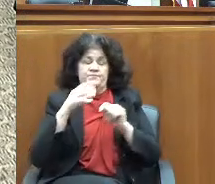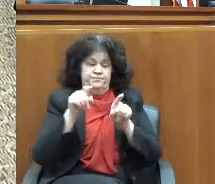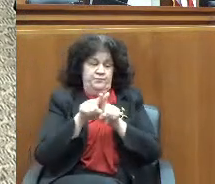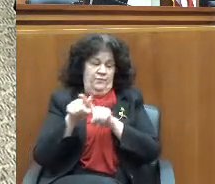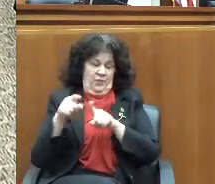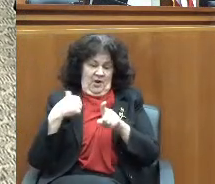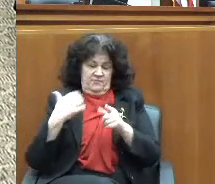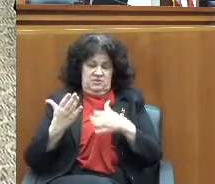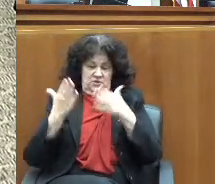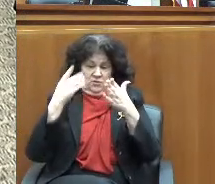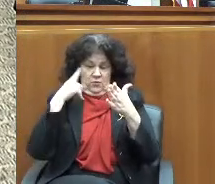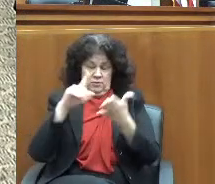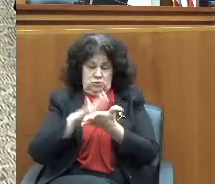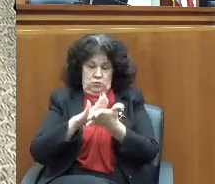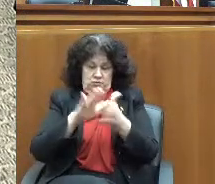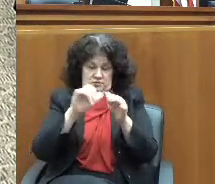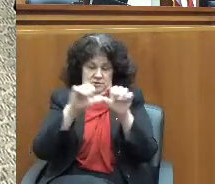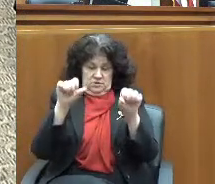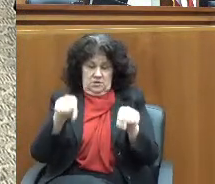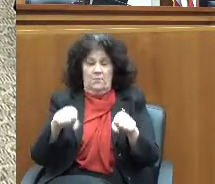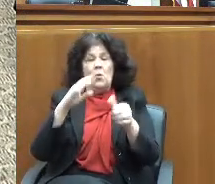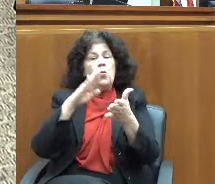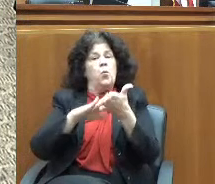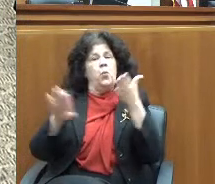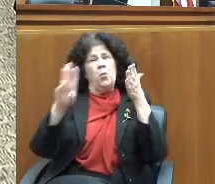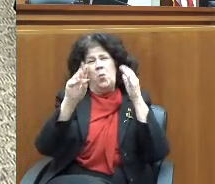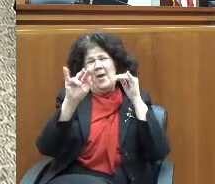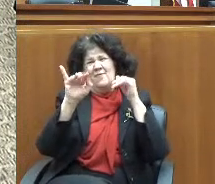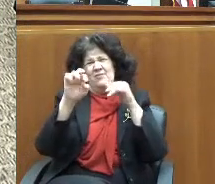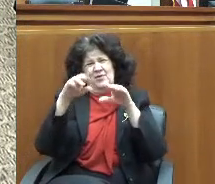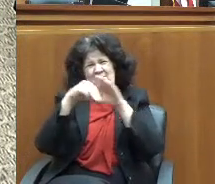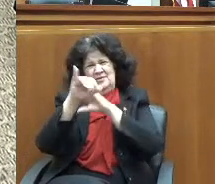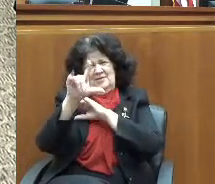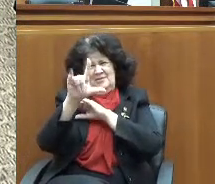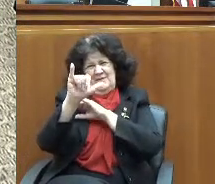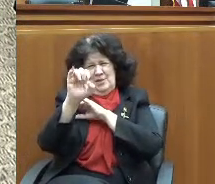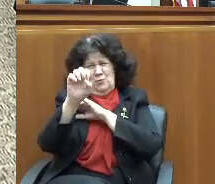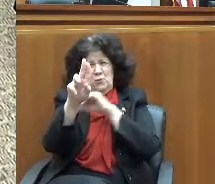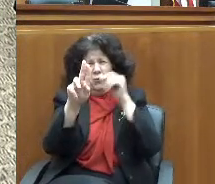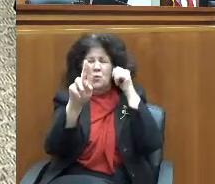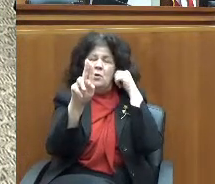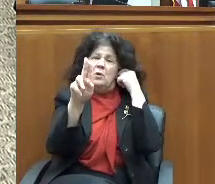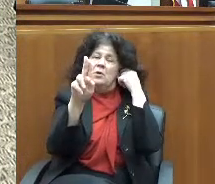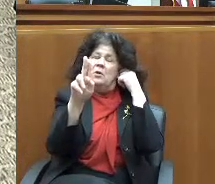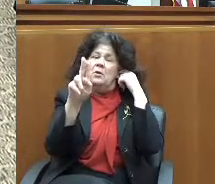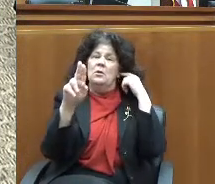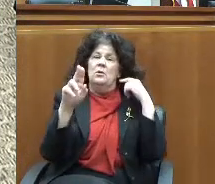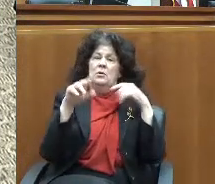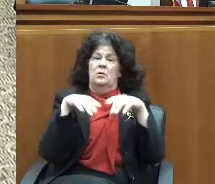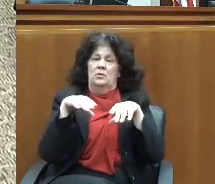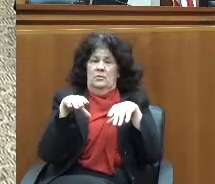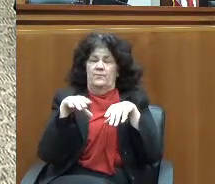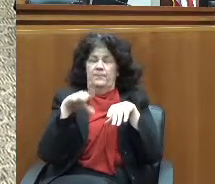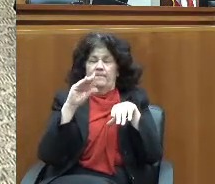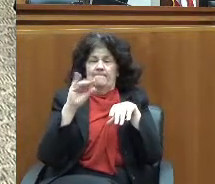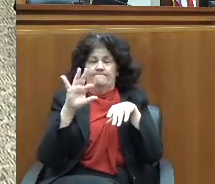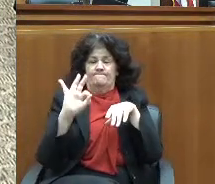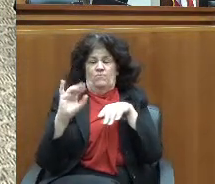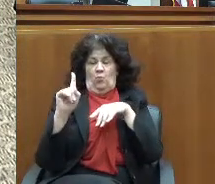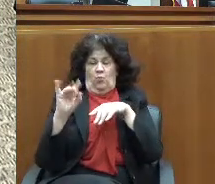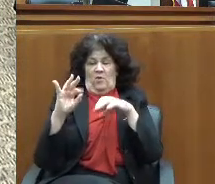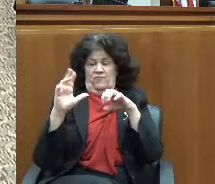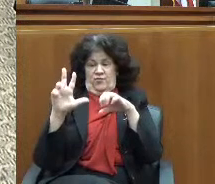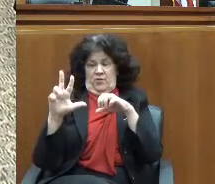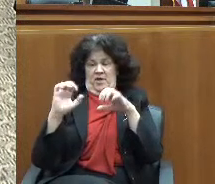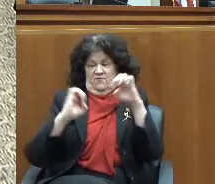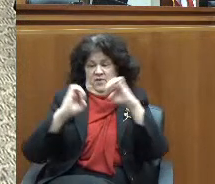had a suggestion for a school system waiver in lieu of the 3, or one of the 3 evaluations